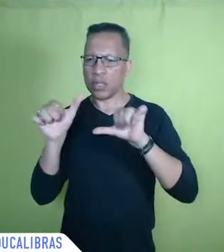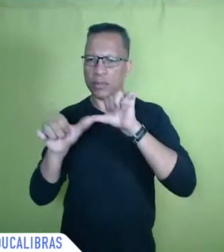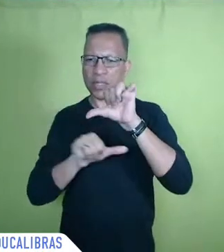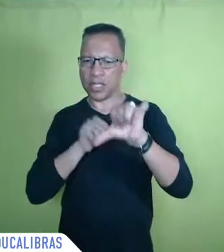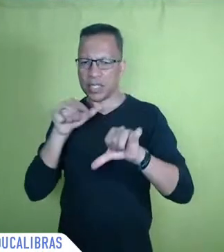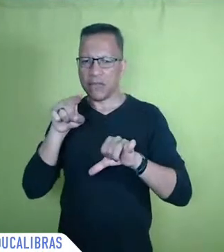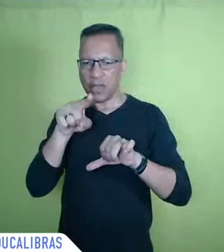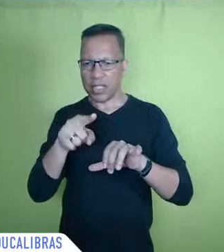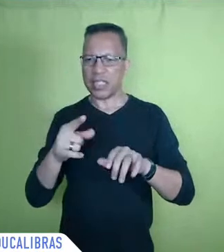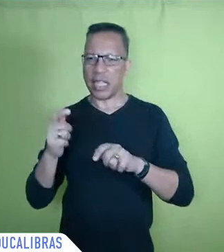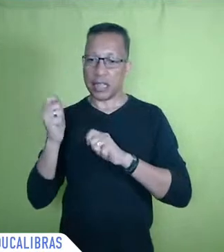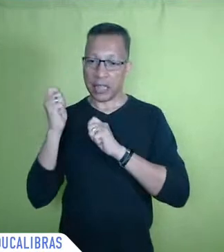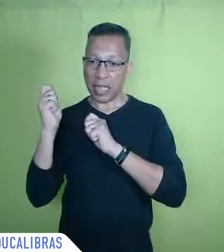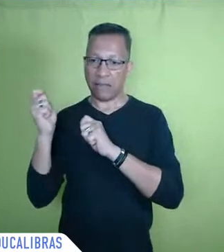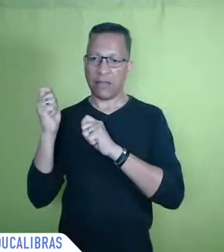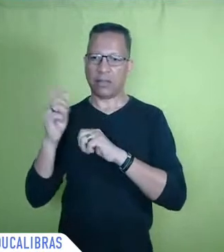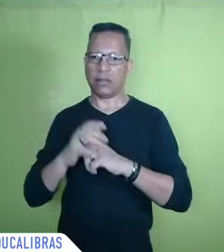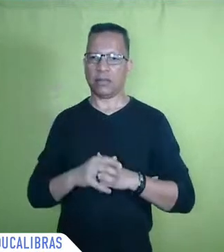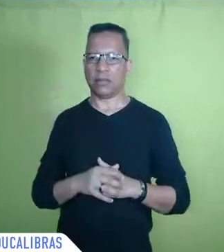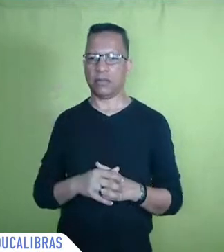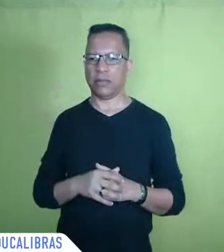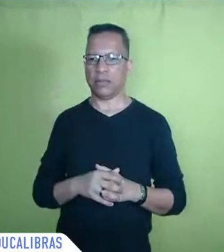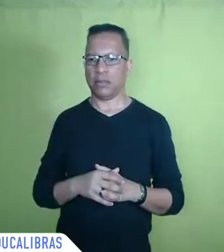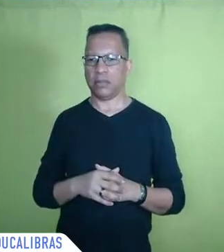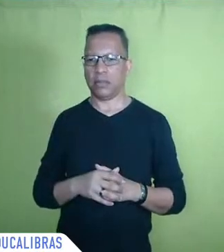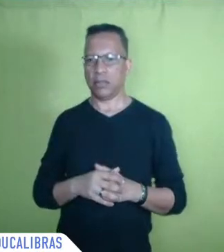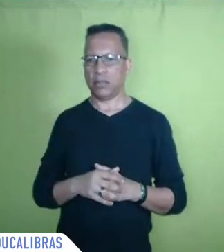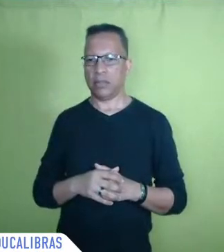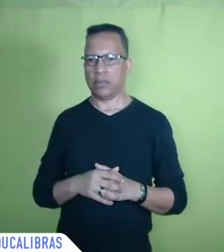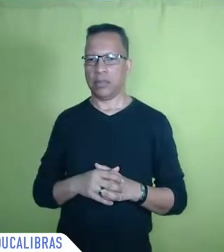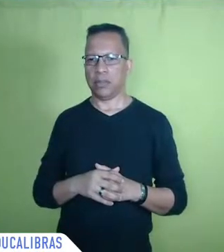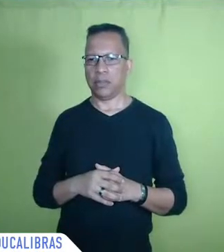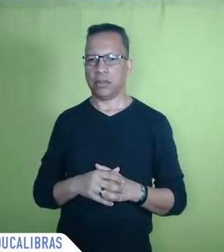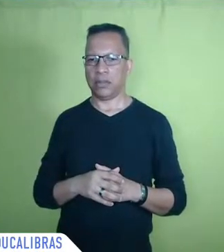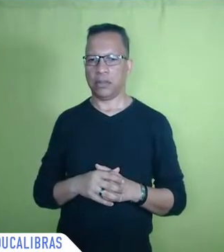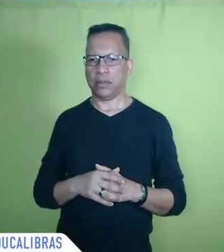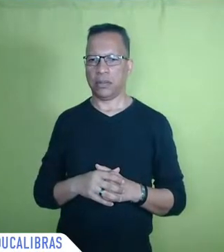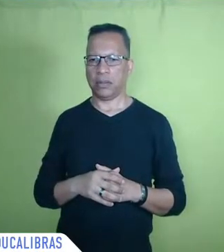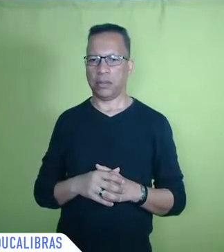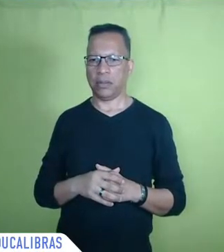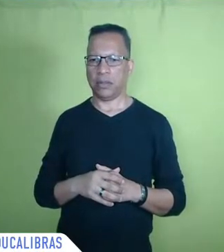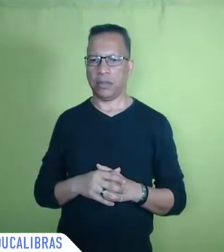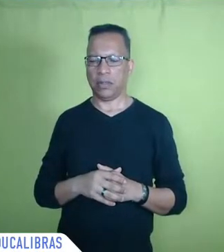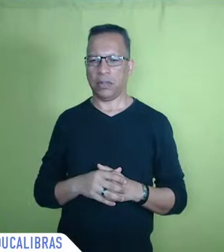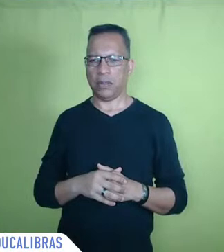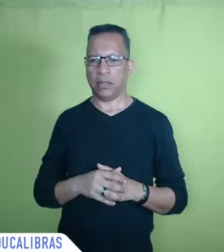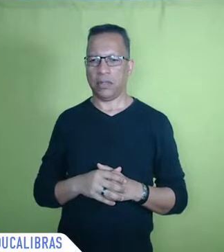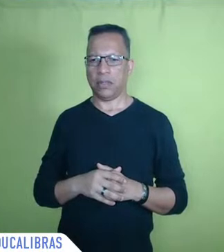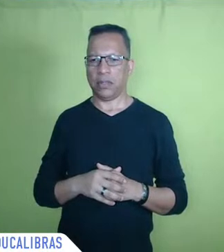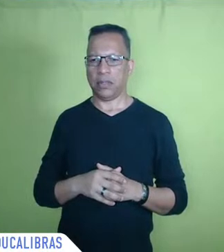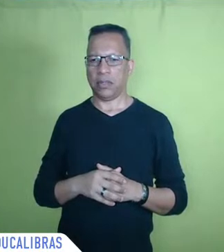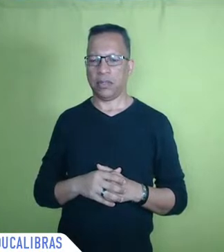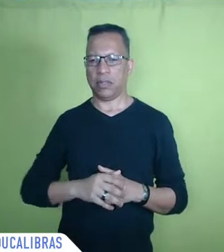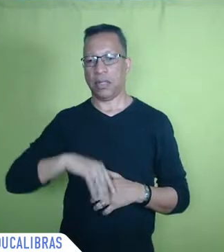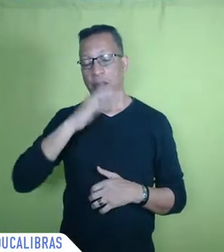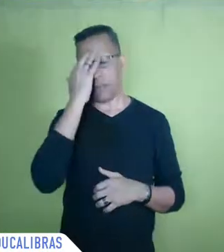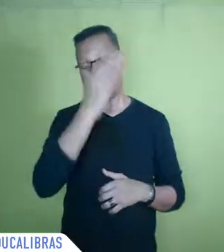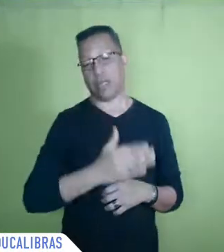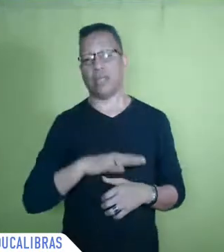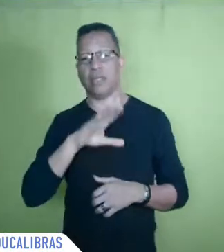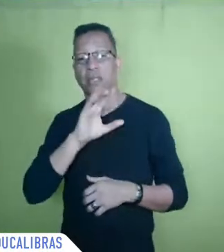pandemic was a shock, big enough shock to bring about the change you defend so much?